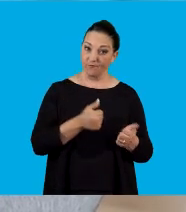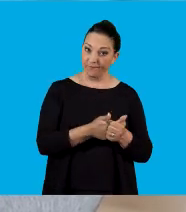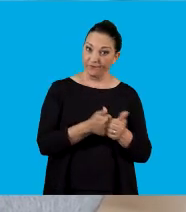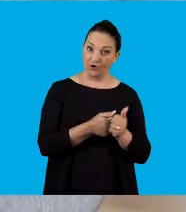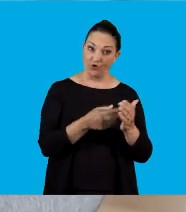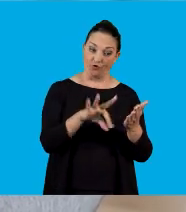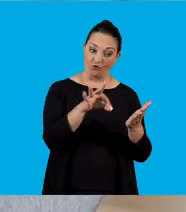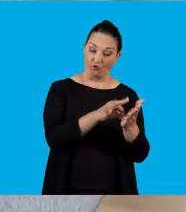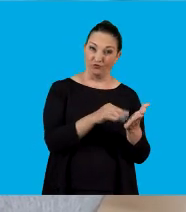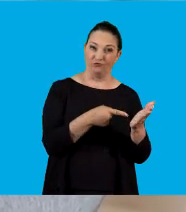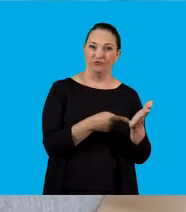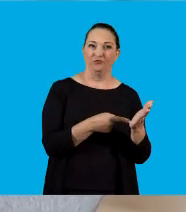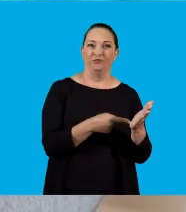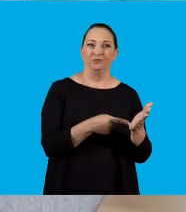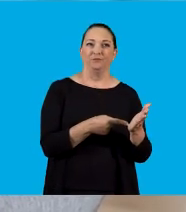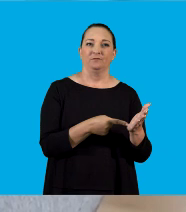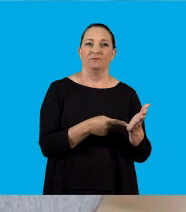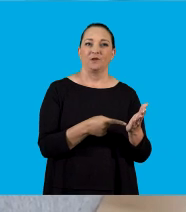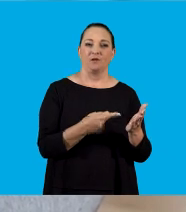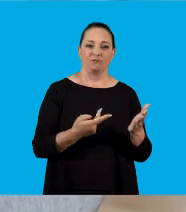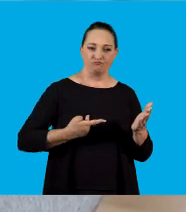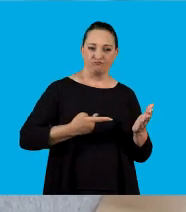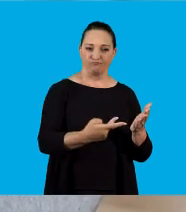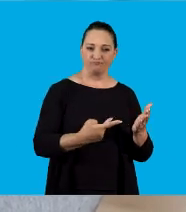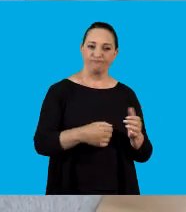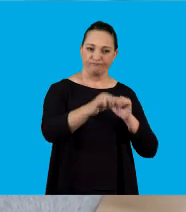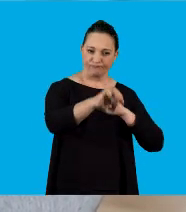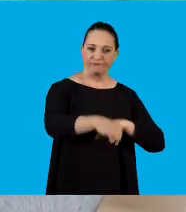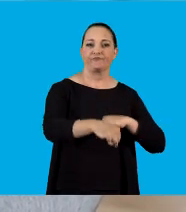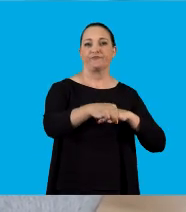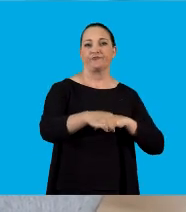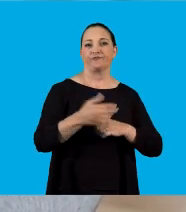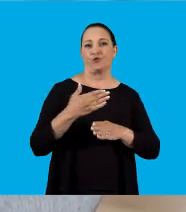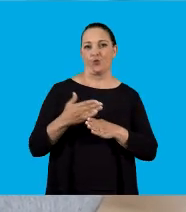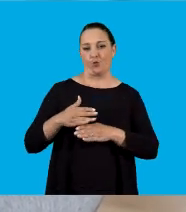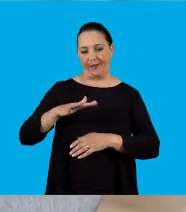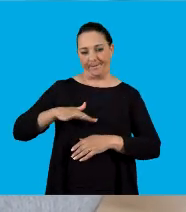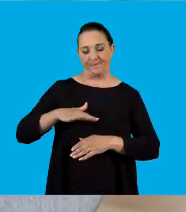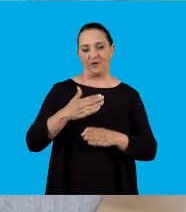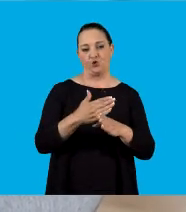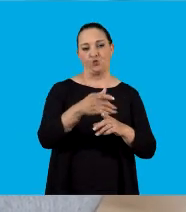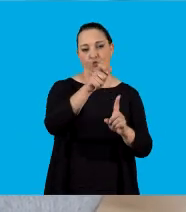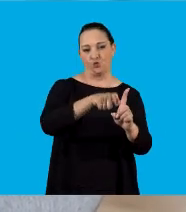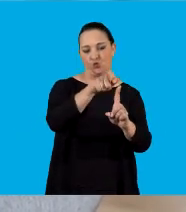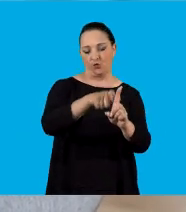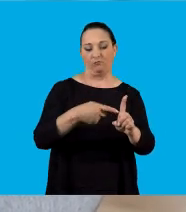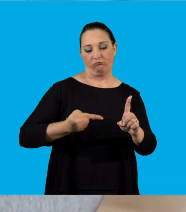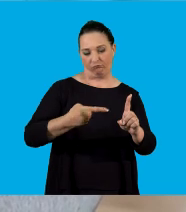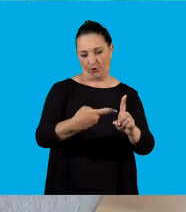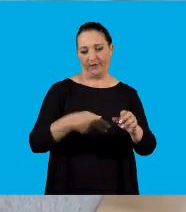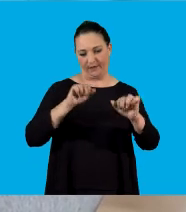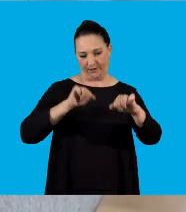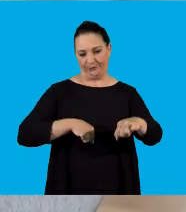contract. So you've put that, we've agreed upon that, and both the employer and employee have signed the contract that